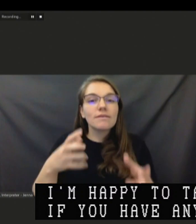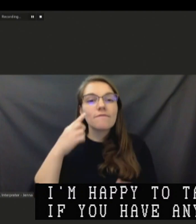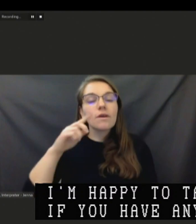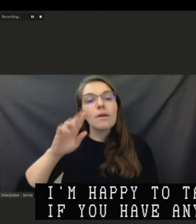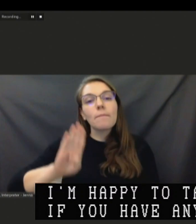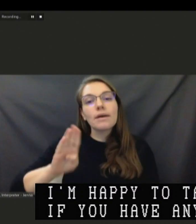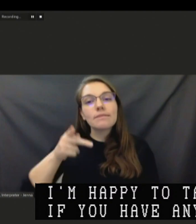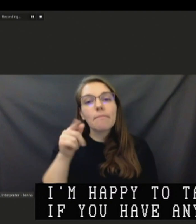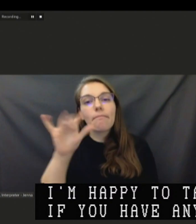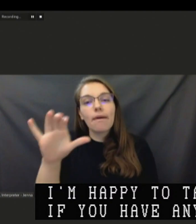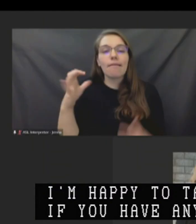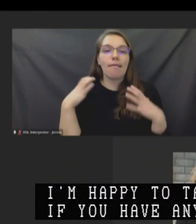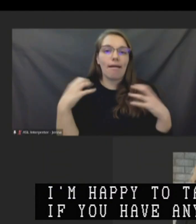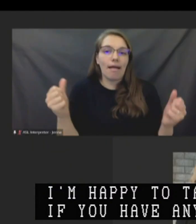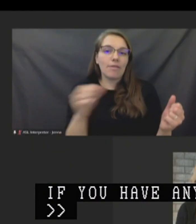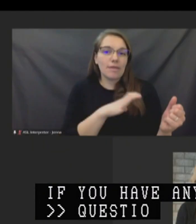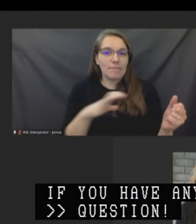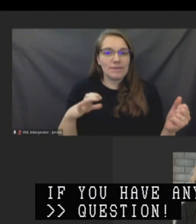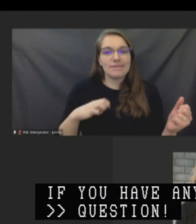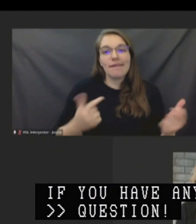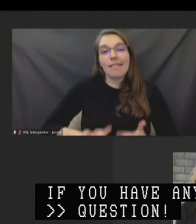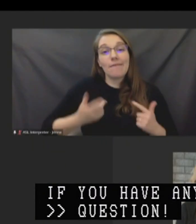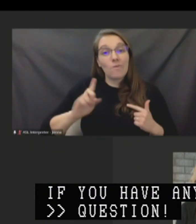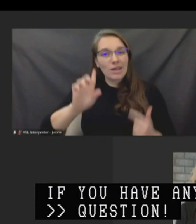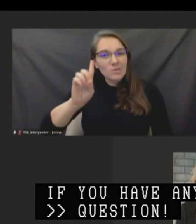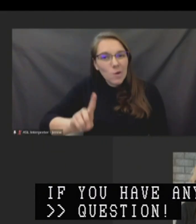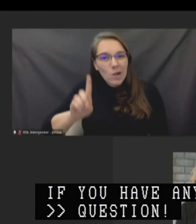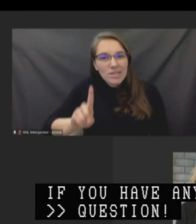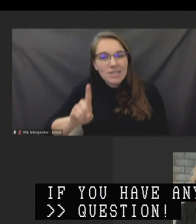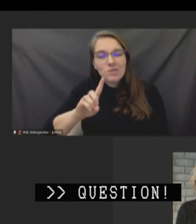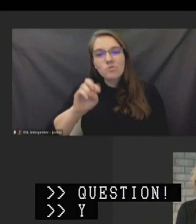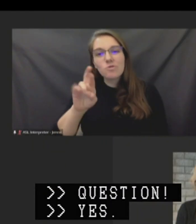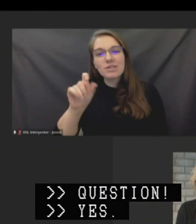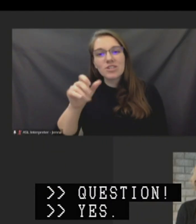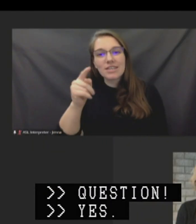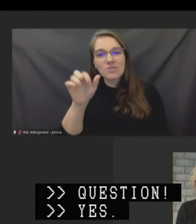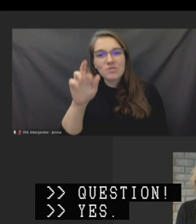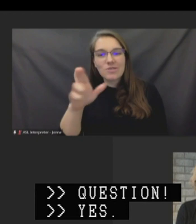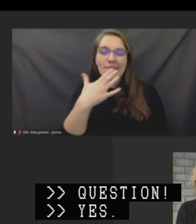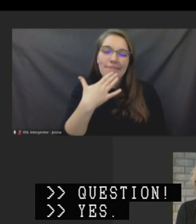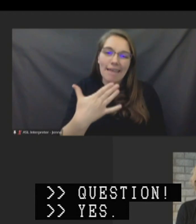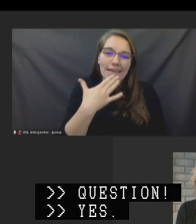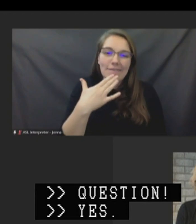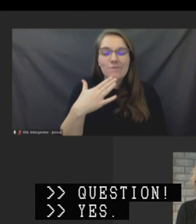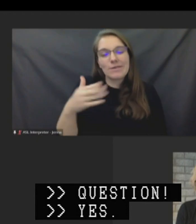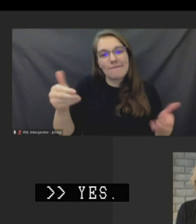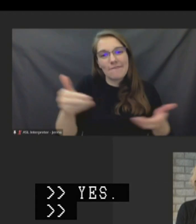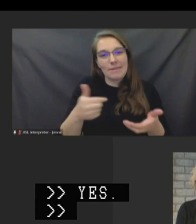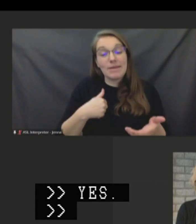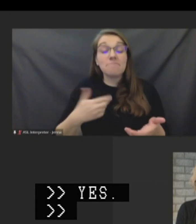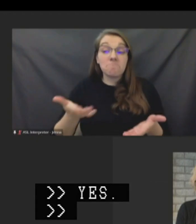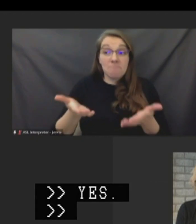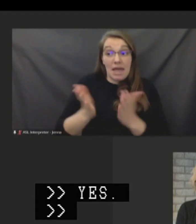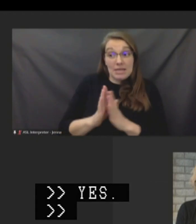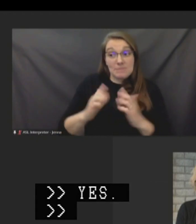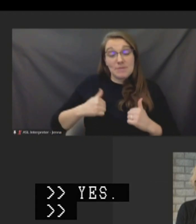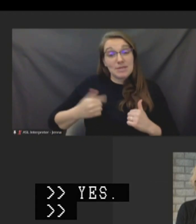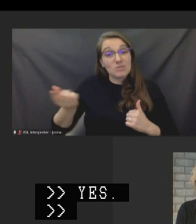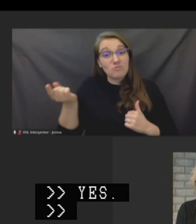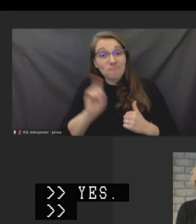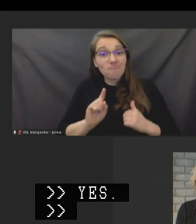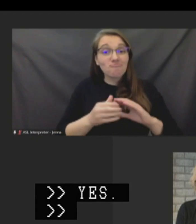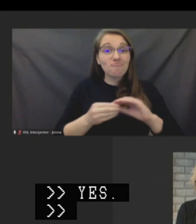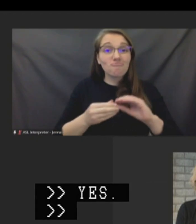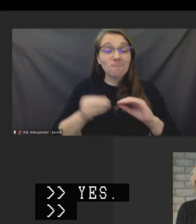a resident of Dorchester, and thank you so much for having me tonight. So I was asked to just come and share a few words